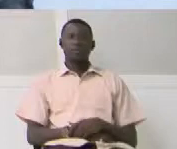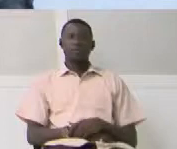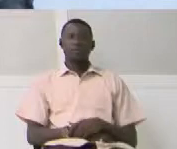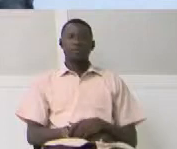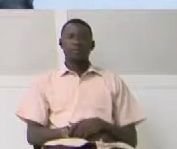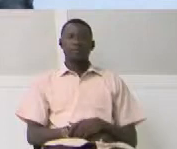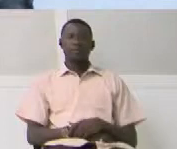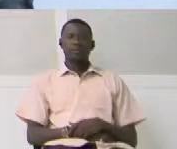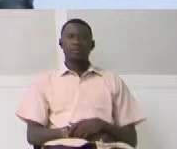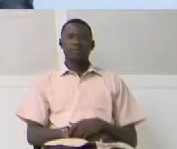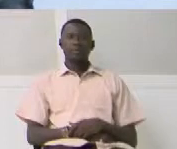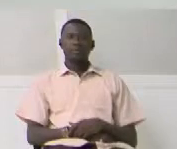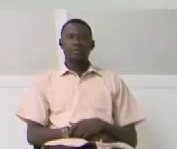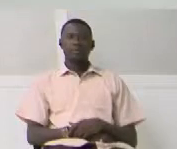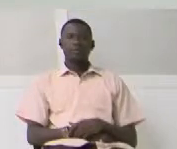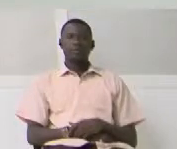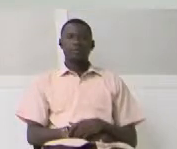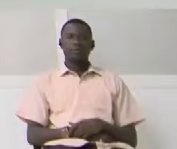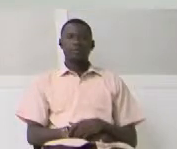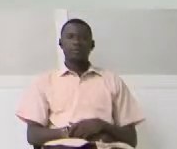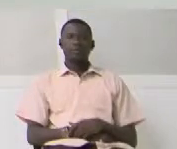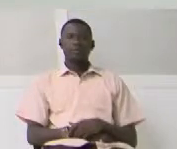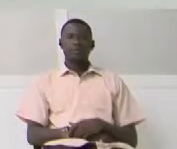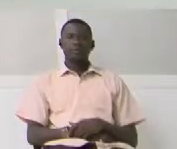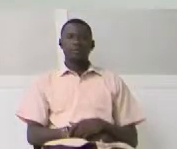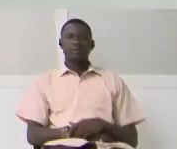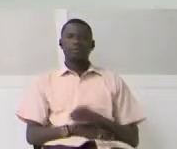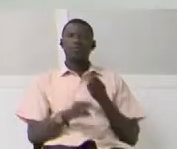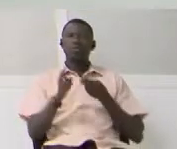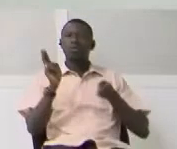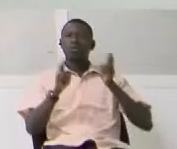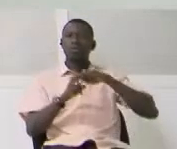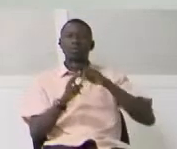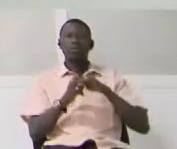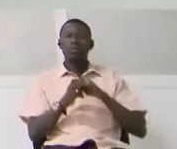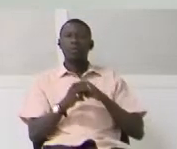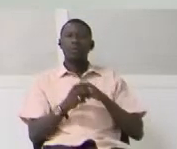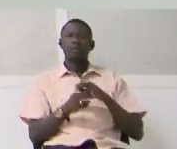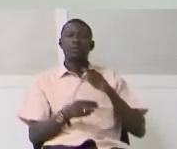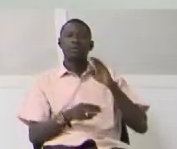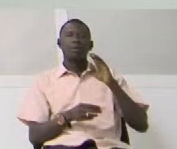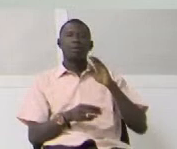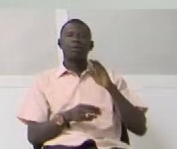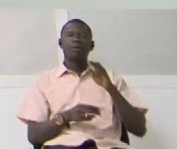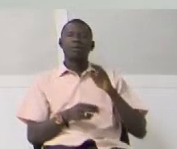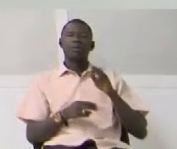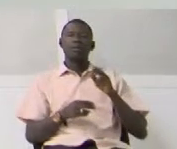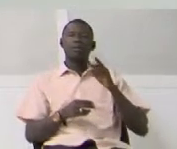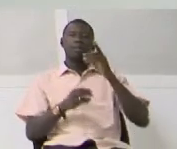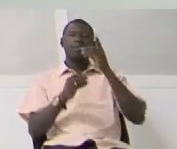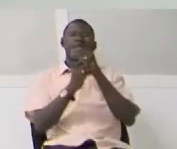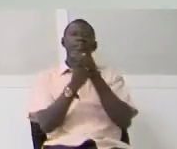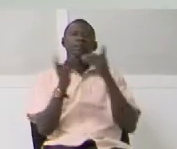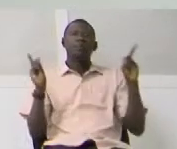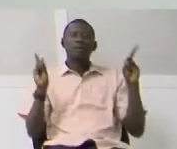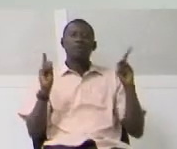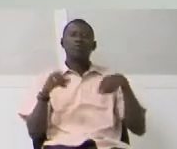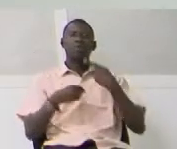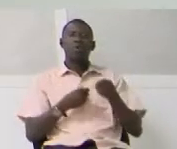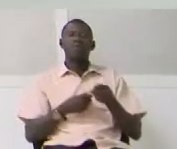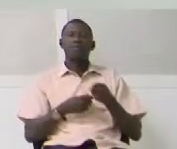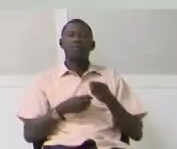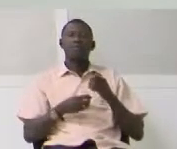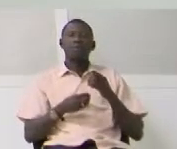2005. It's released by the Bureau of Democracy, Human Rights and Labor. Bureau bi nga xam ne ñoo taxaw